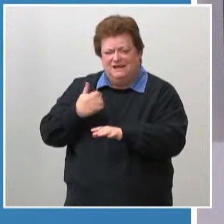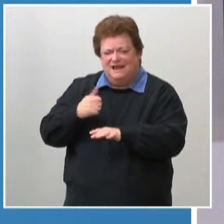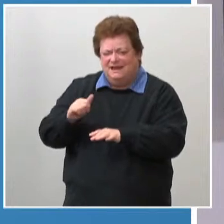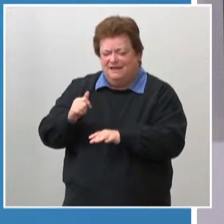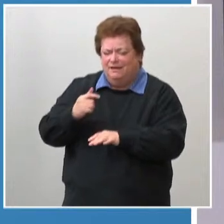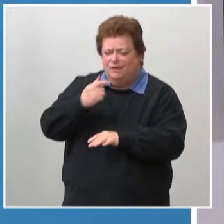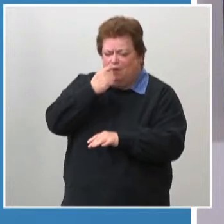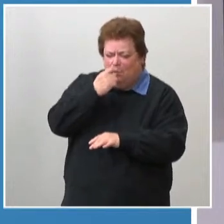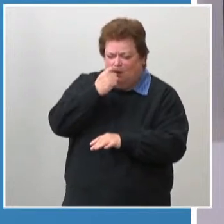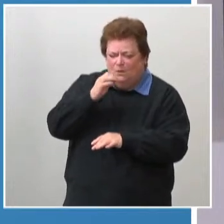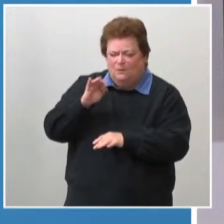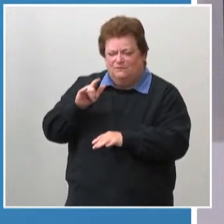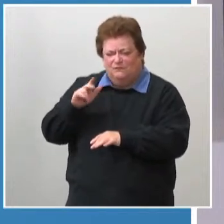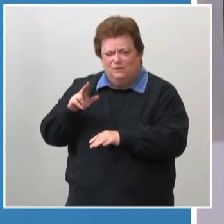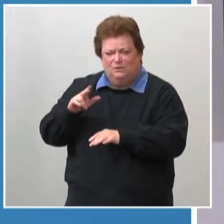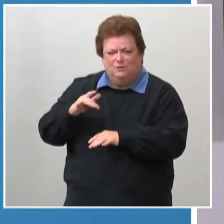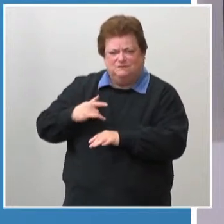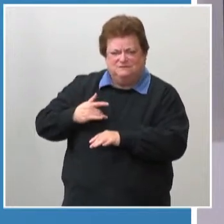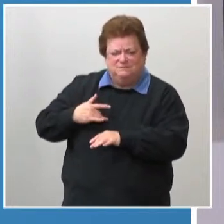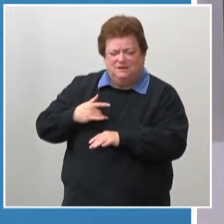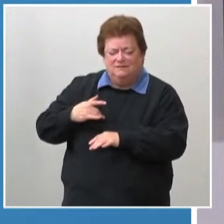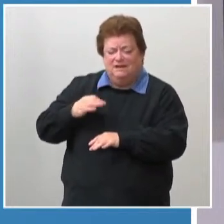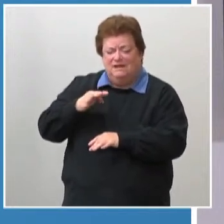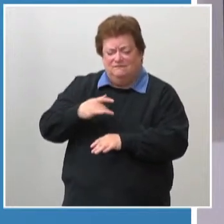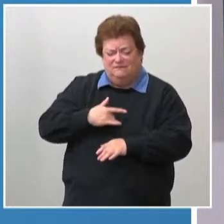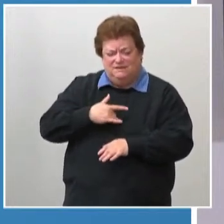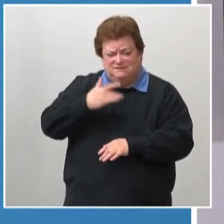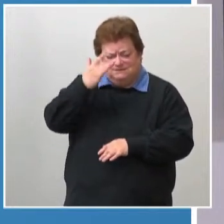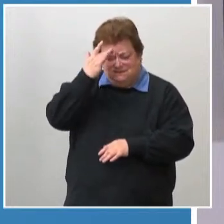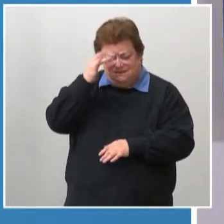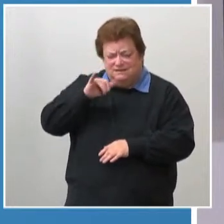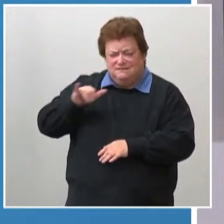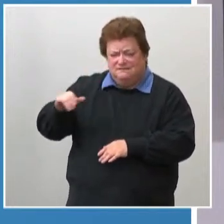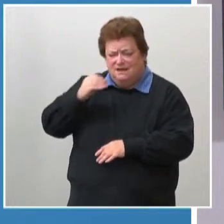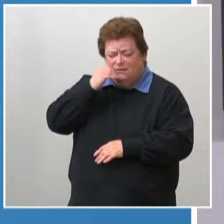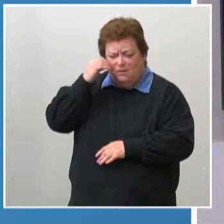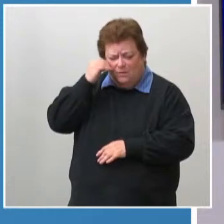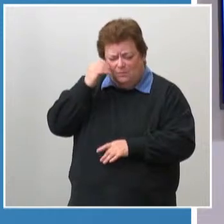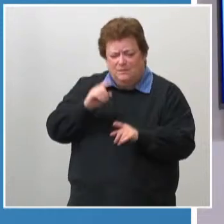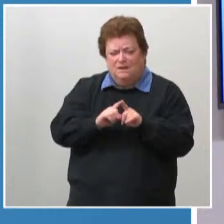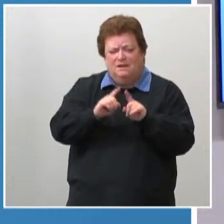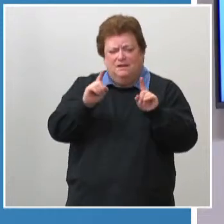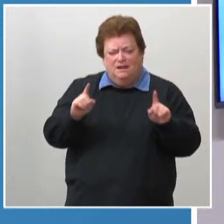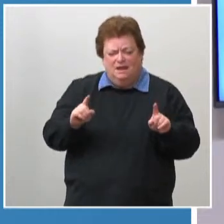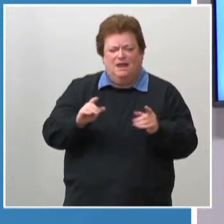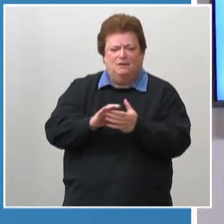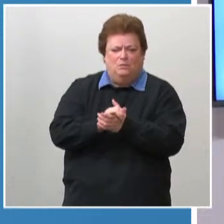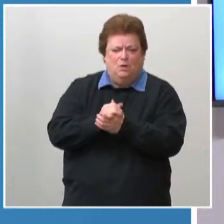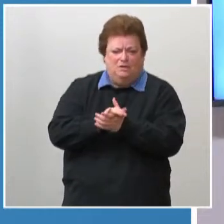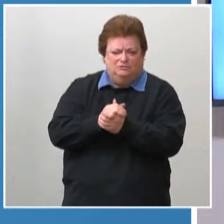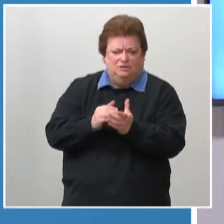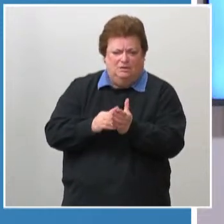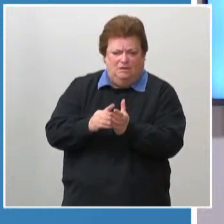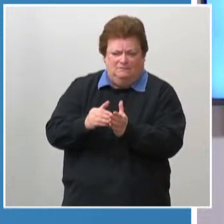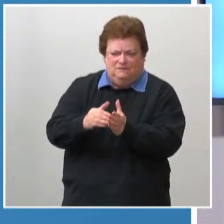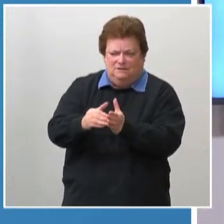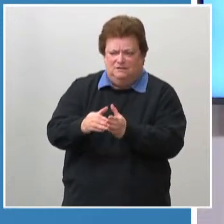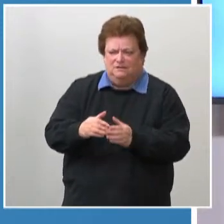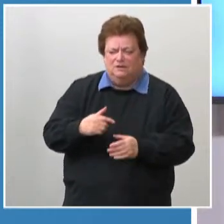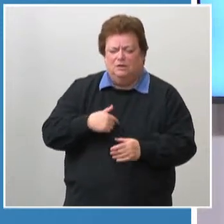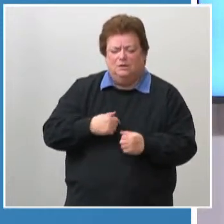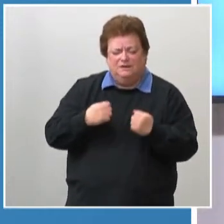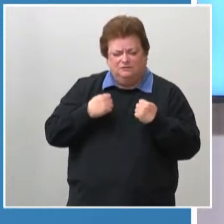COVID symptoms. Stay home if you're sick. Watch your distance and wash your hands regularly. And we